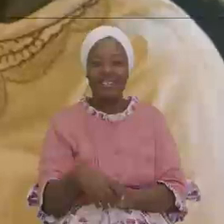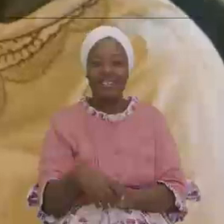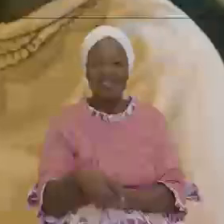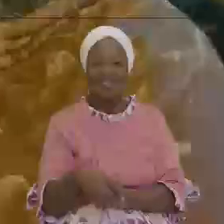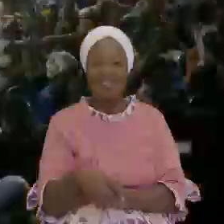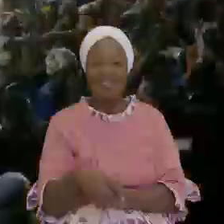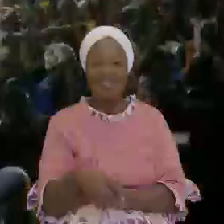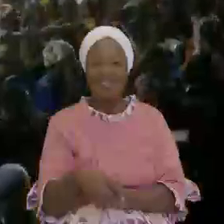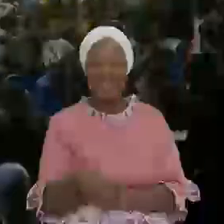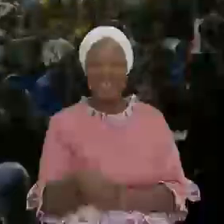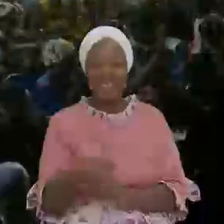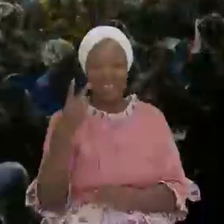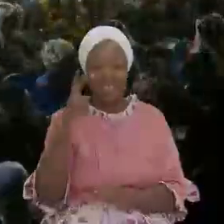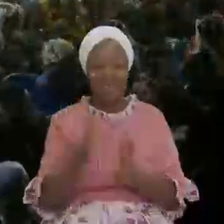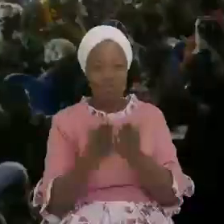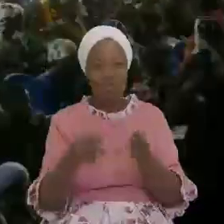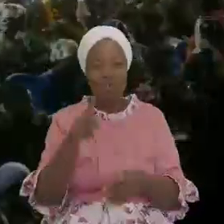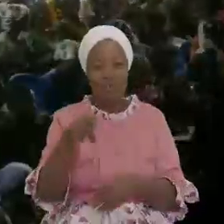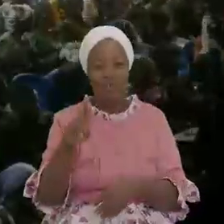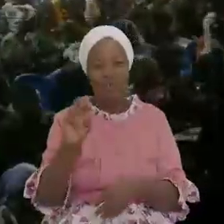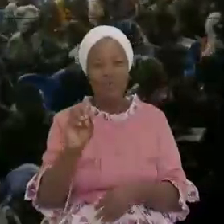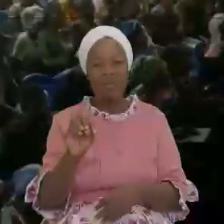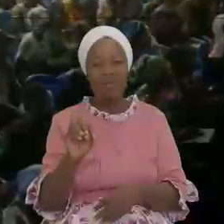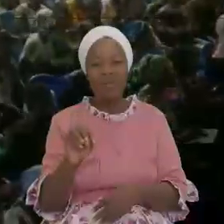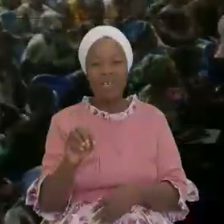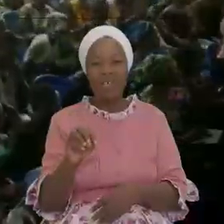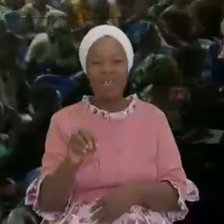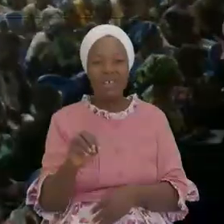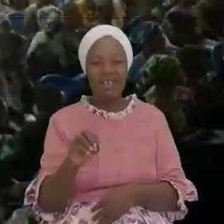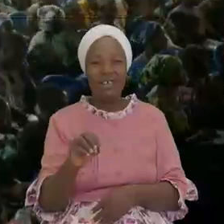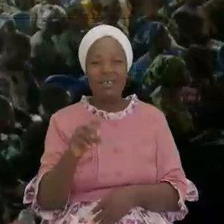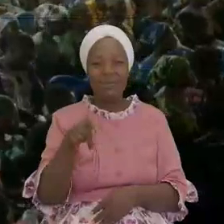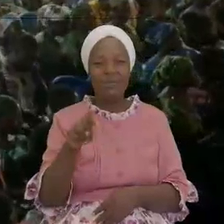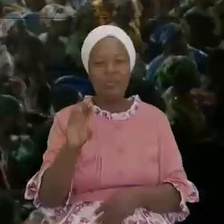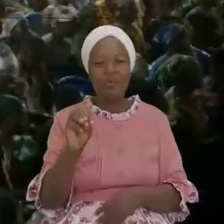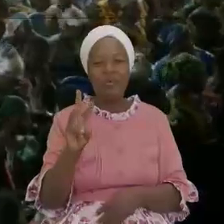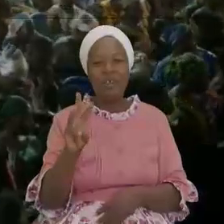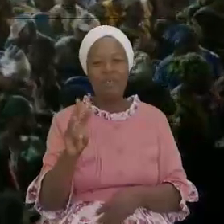Look at Proverbs chapter 5, verse 22.